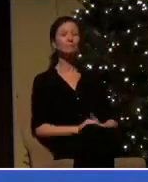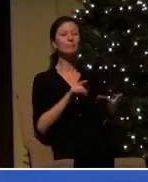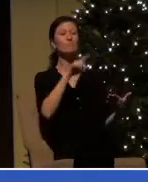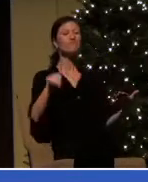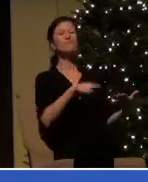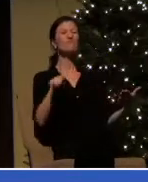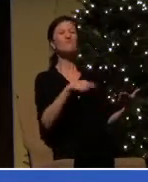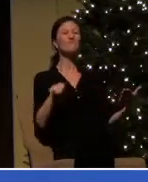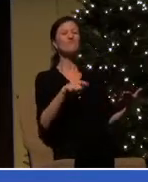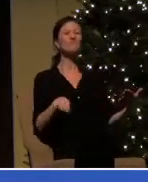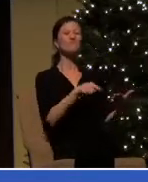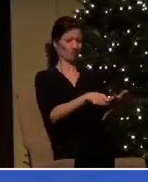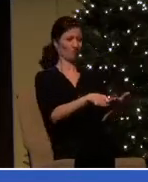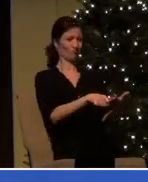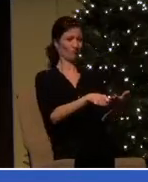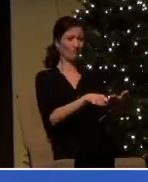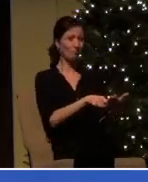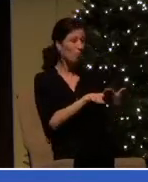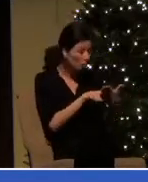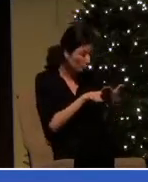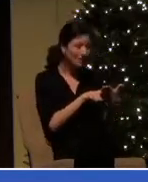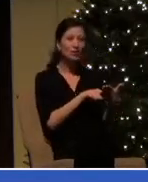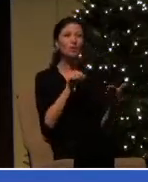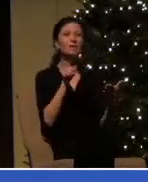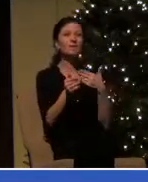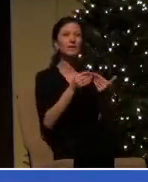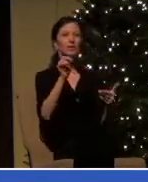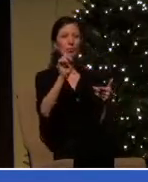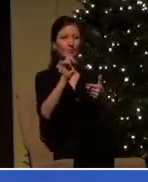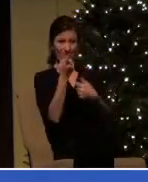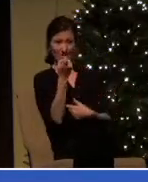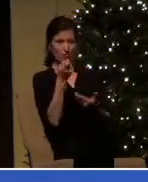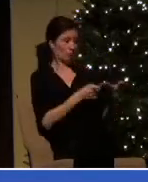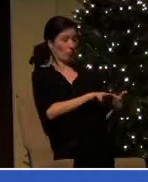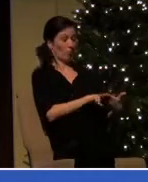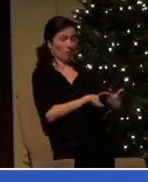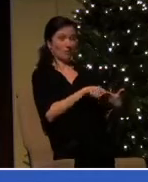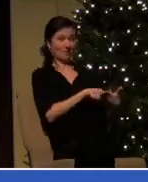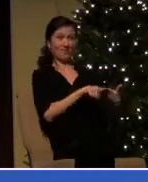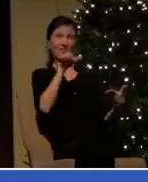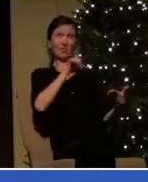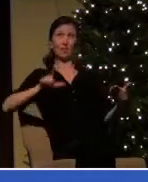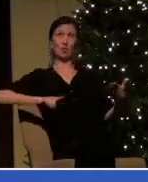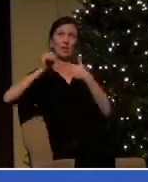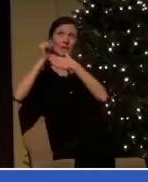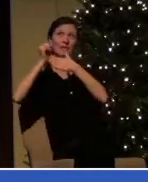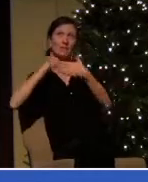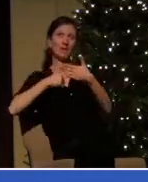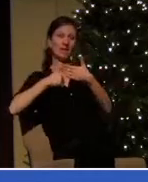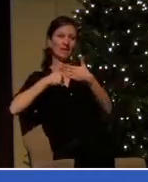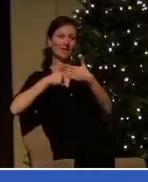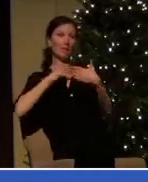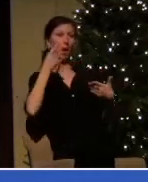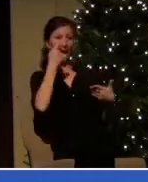your finger down, and where it falls is the Lord's direction for